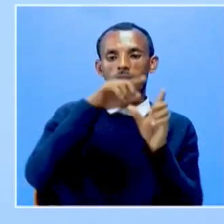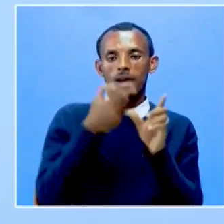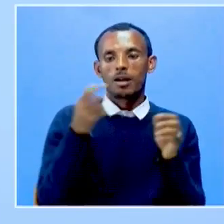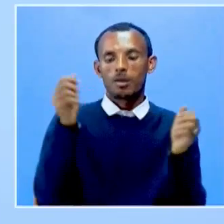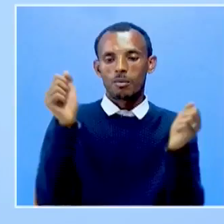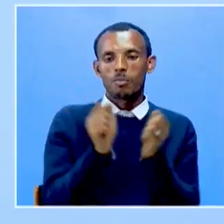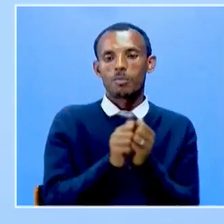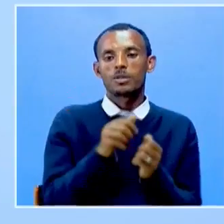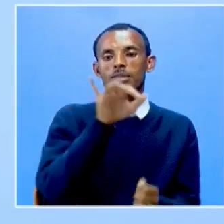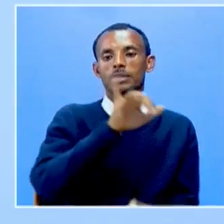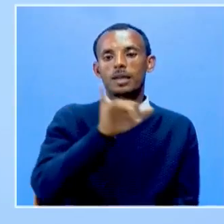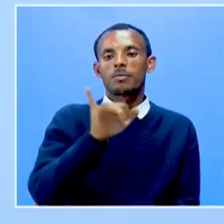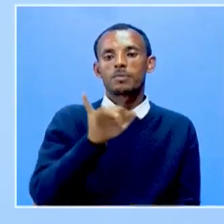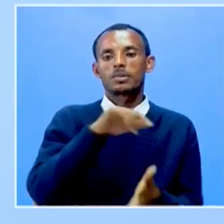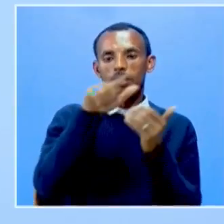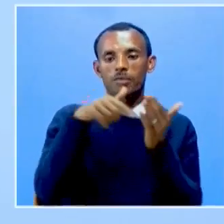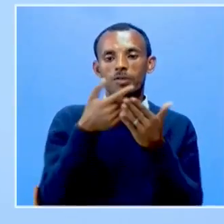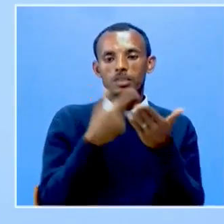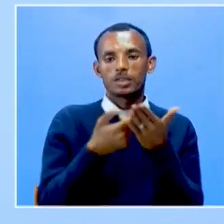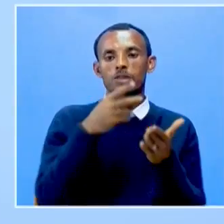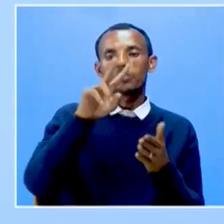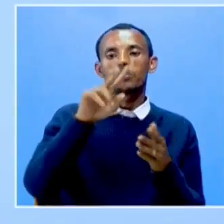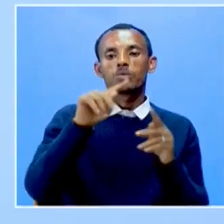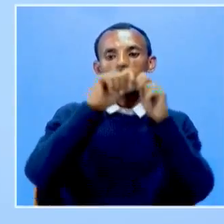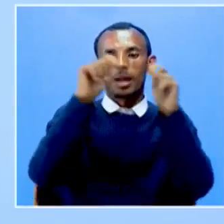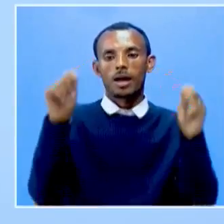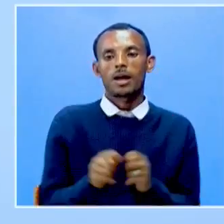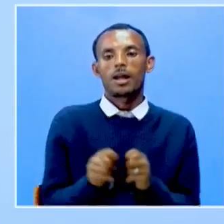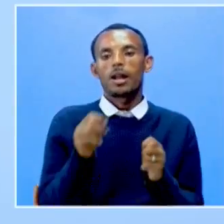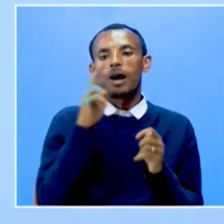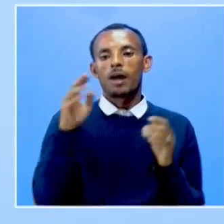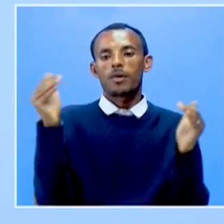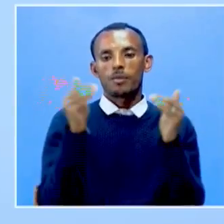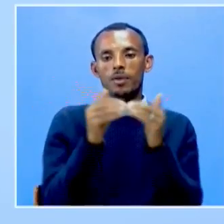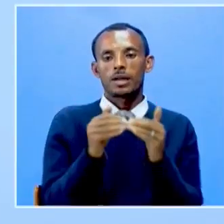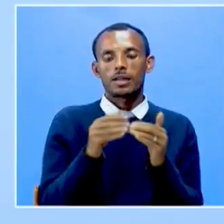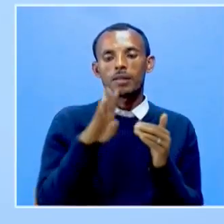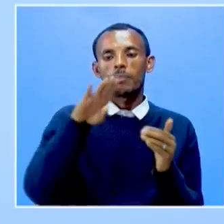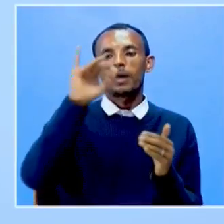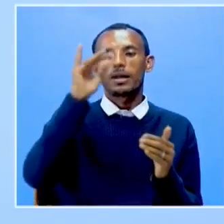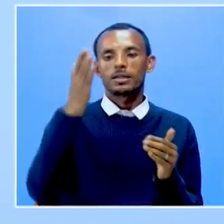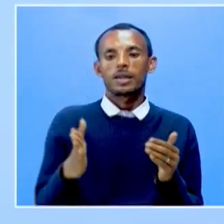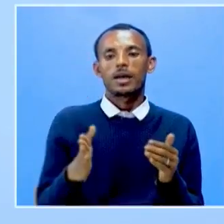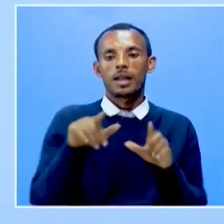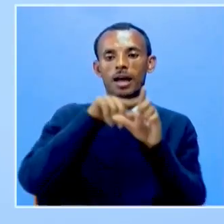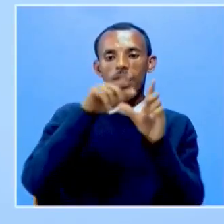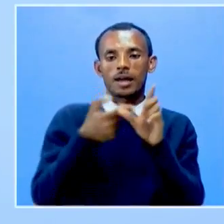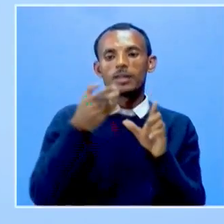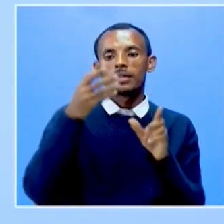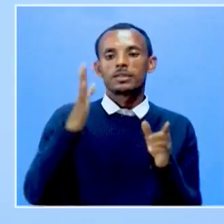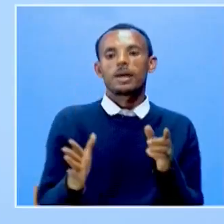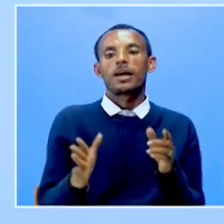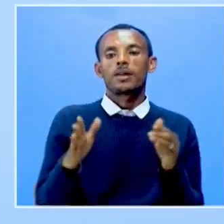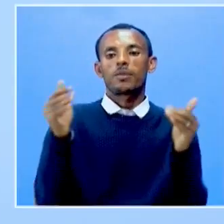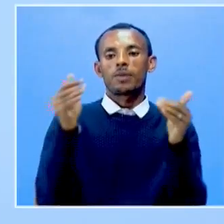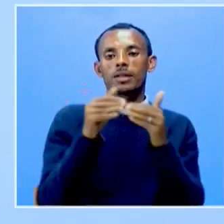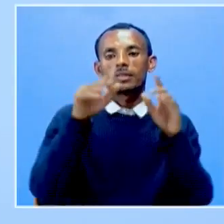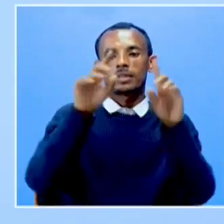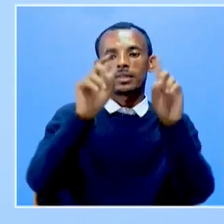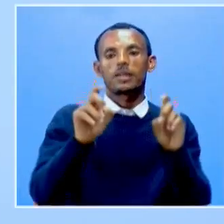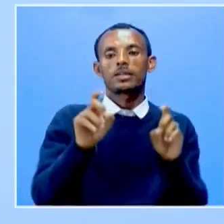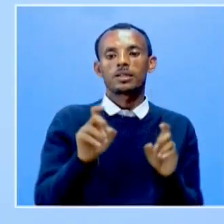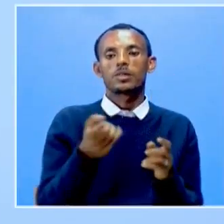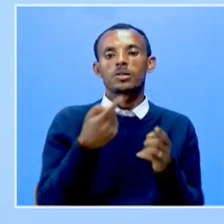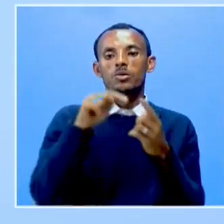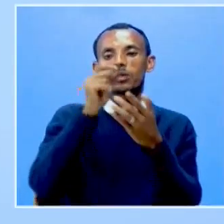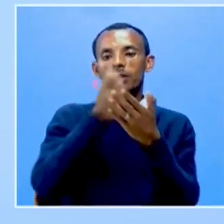same. Therefore, these two triangles are congruent by side angle side congruency test. So, to